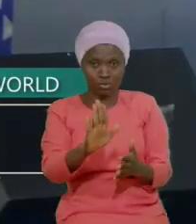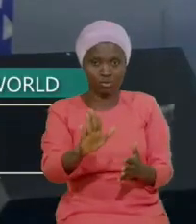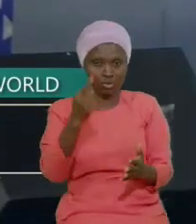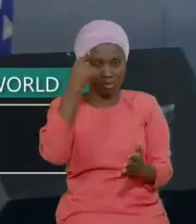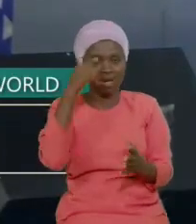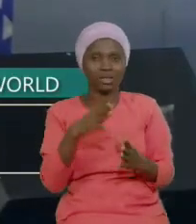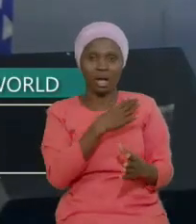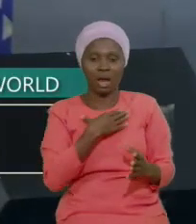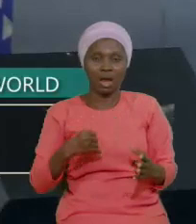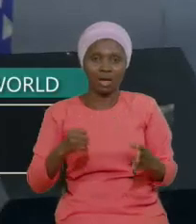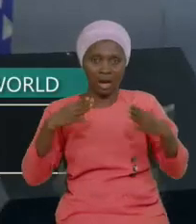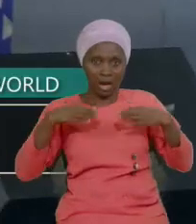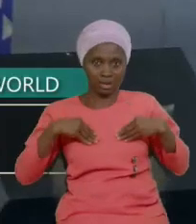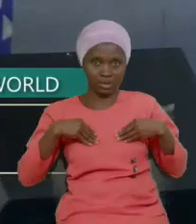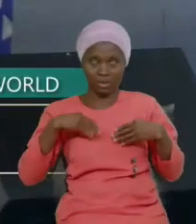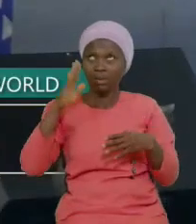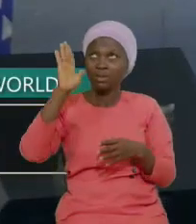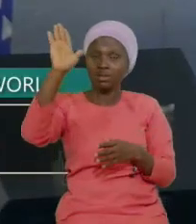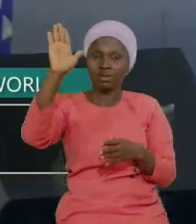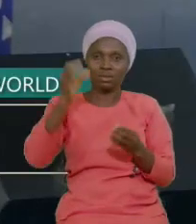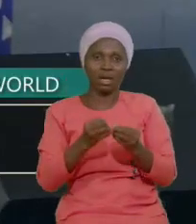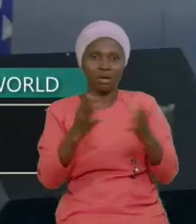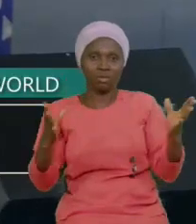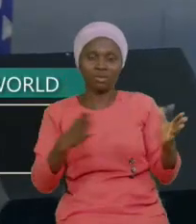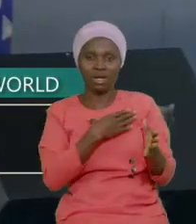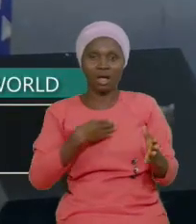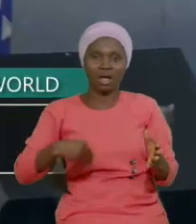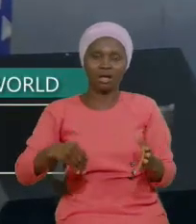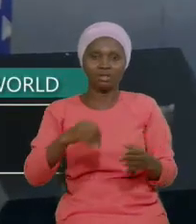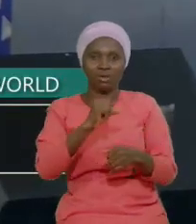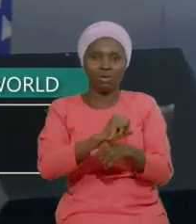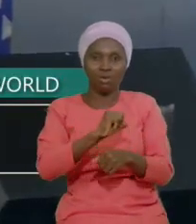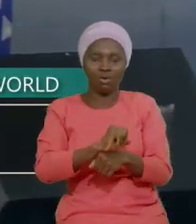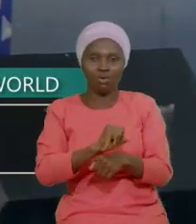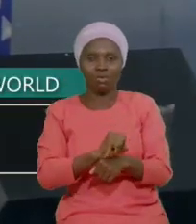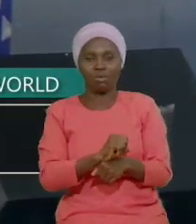accept his abundance and operations.